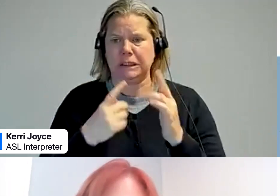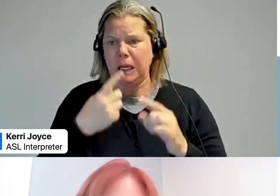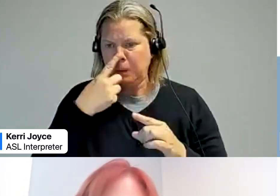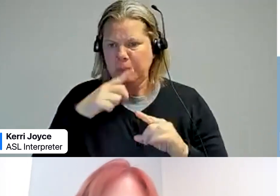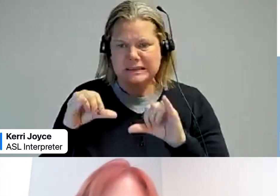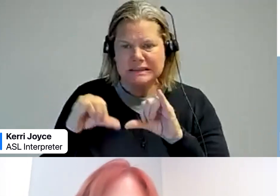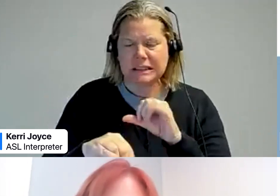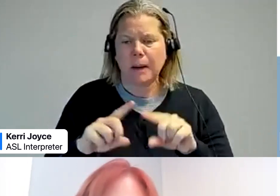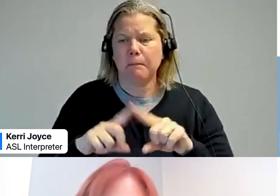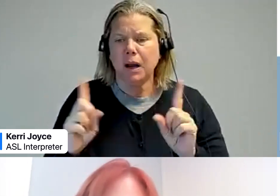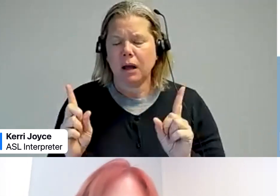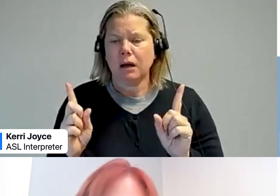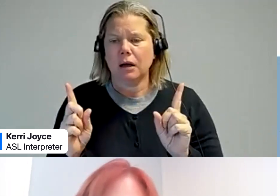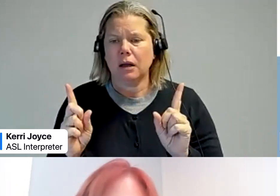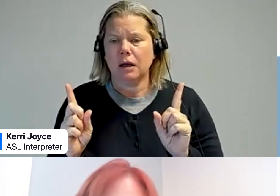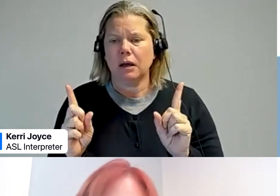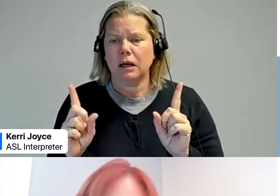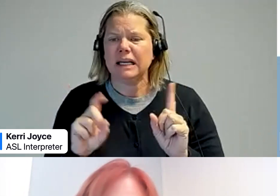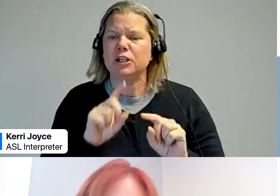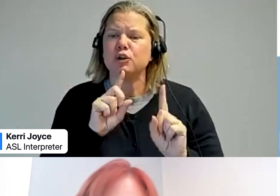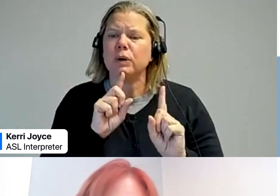but I want to make sure to answer